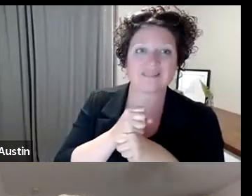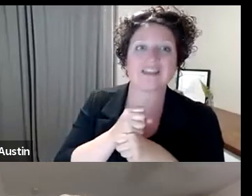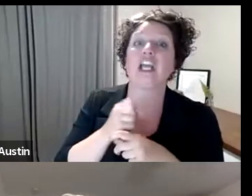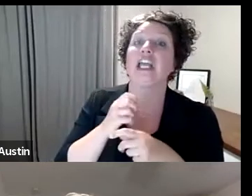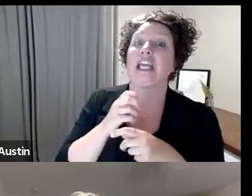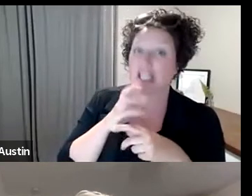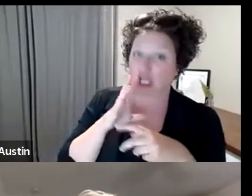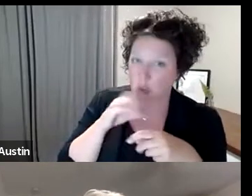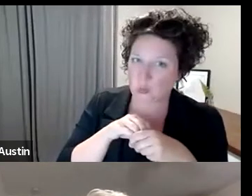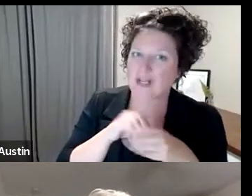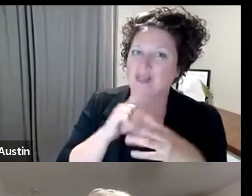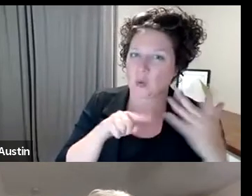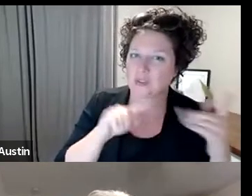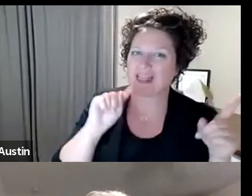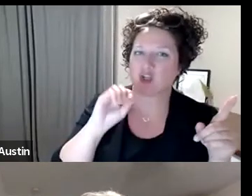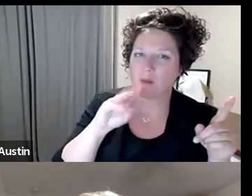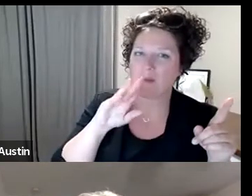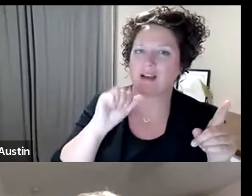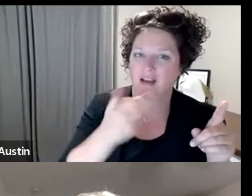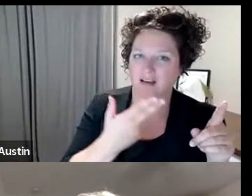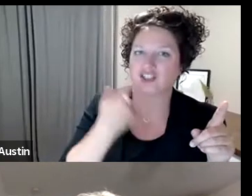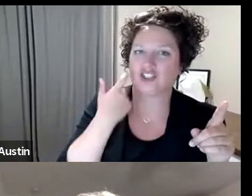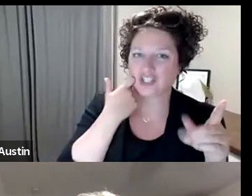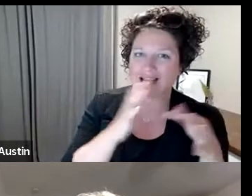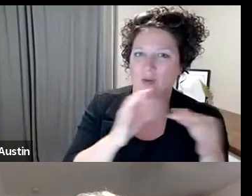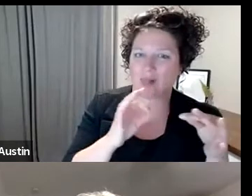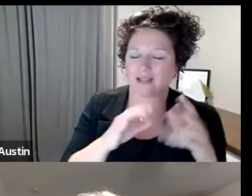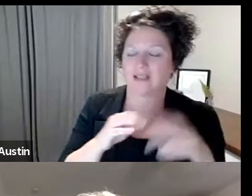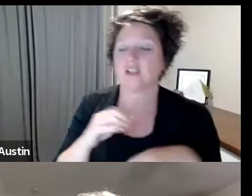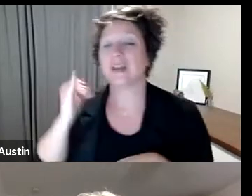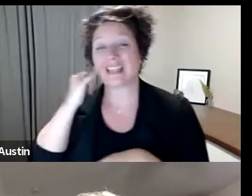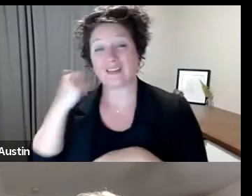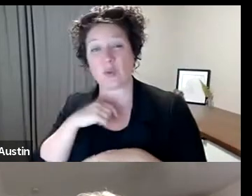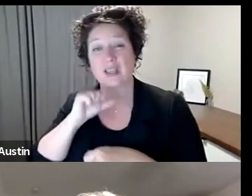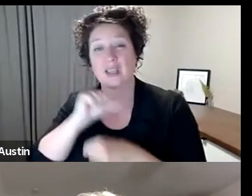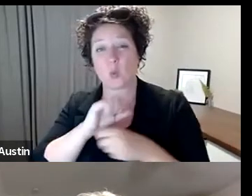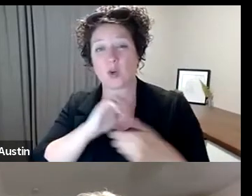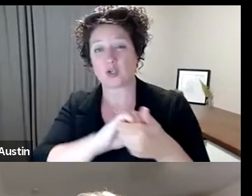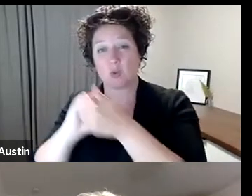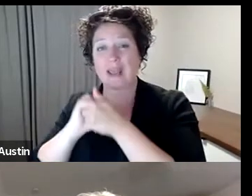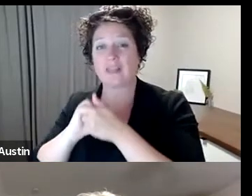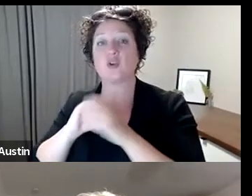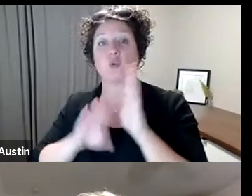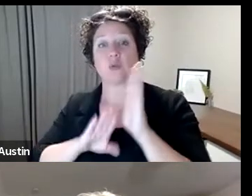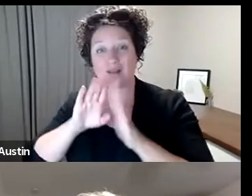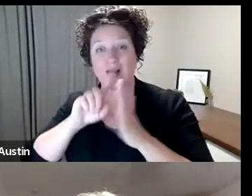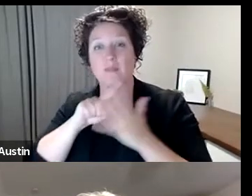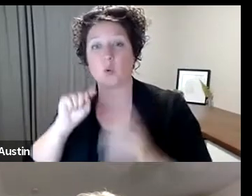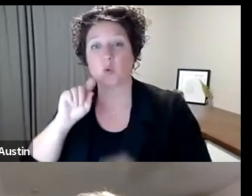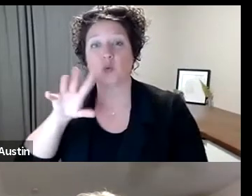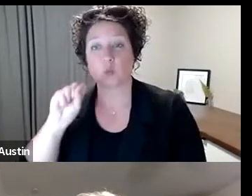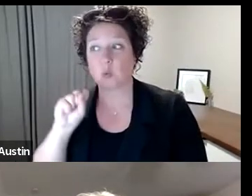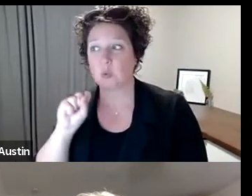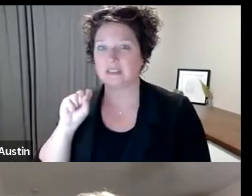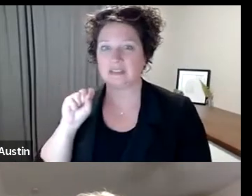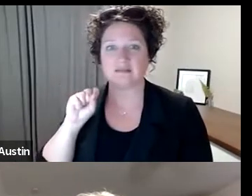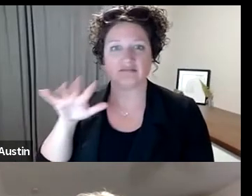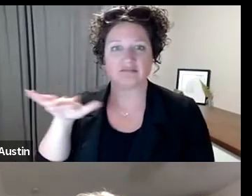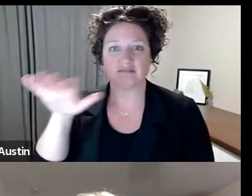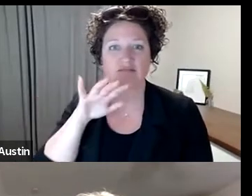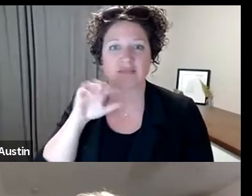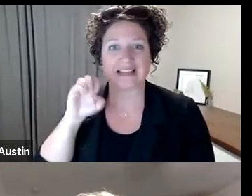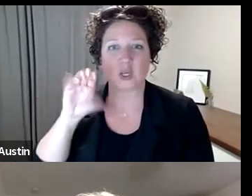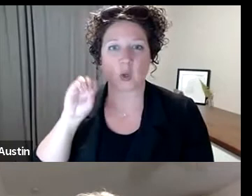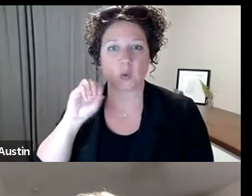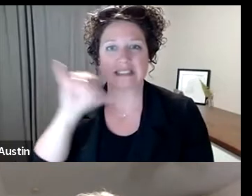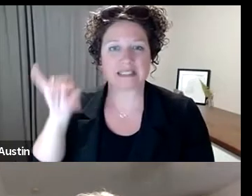Tomika just outlined. And I think if we work together to develop those tools in the ecosystem, we'll make sure that we're